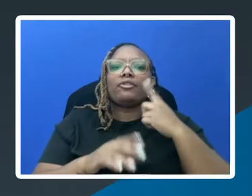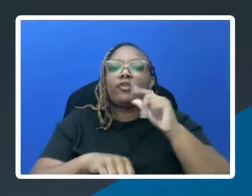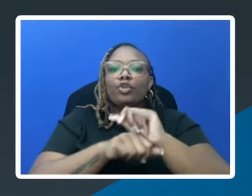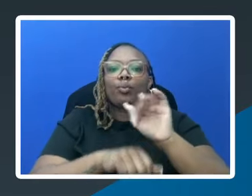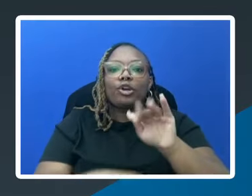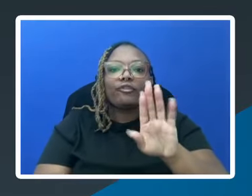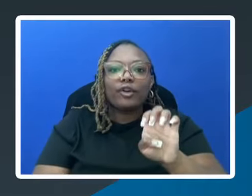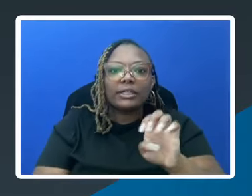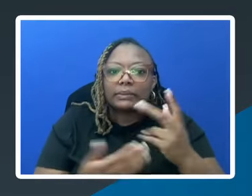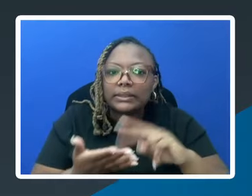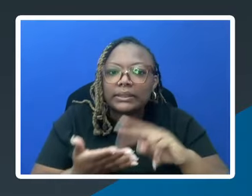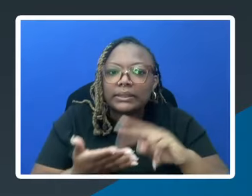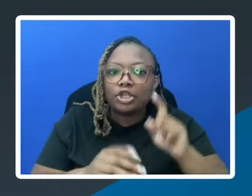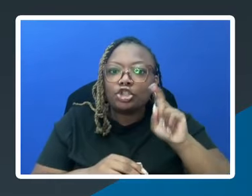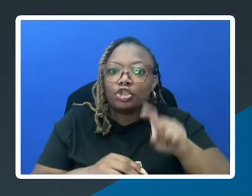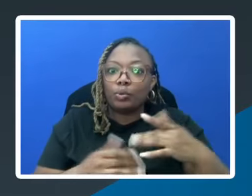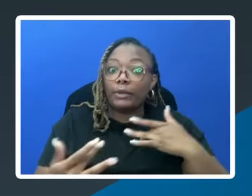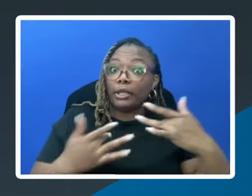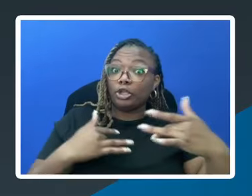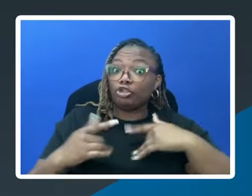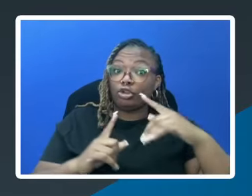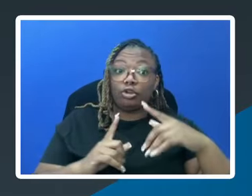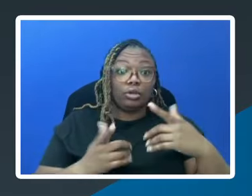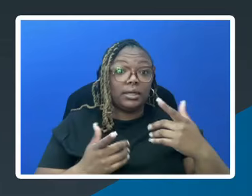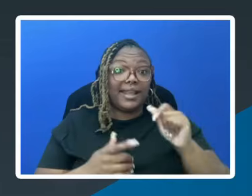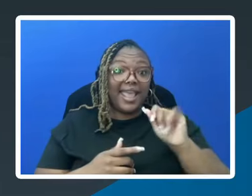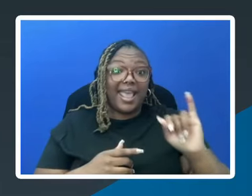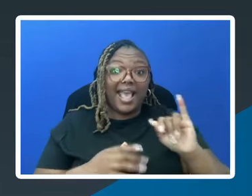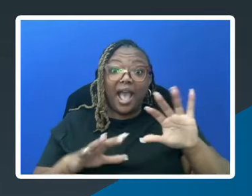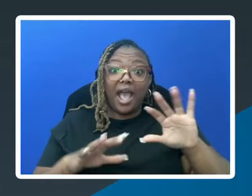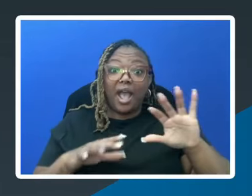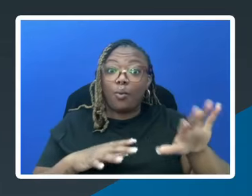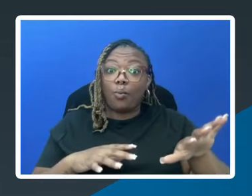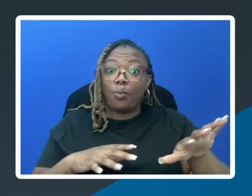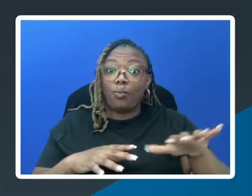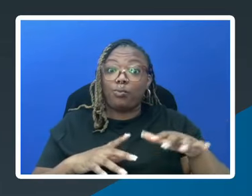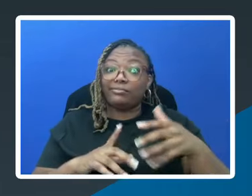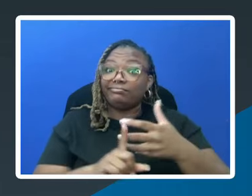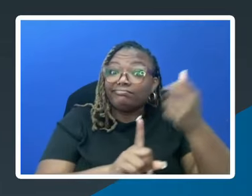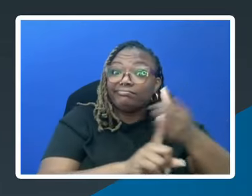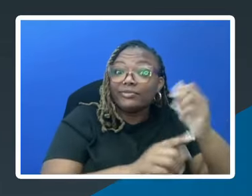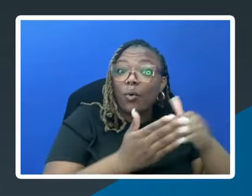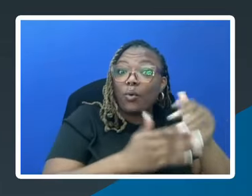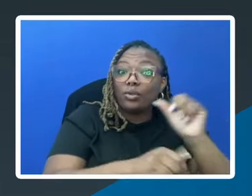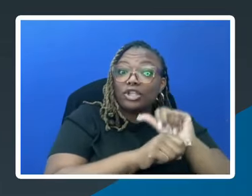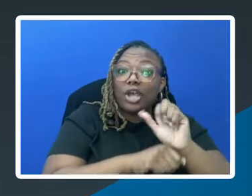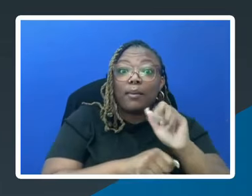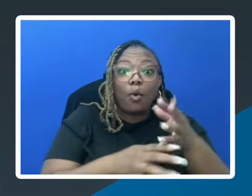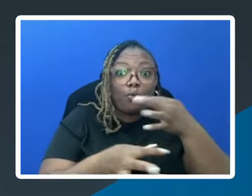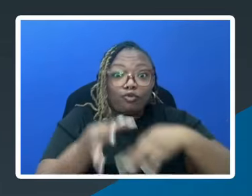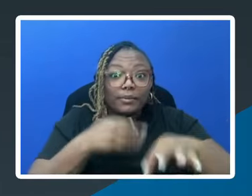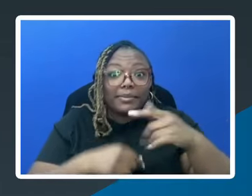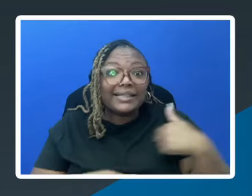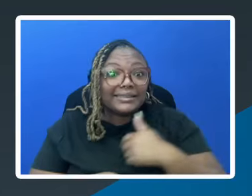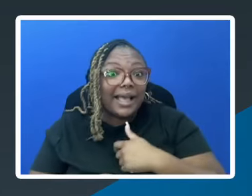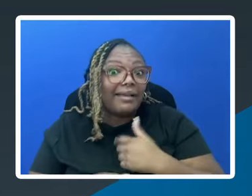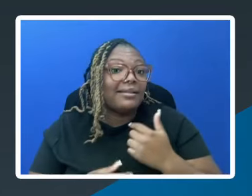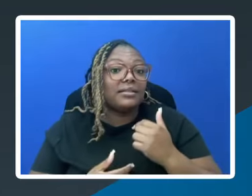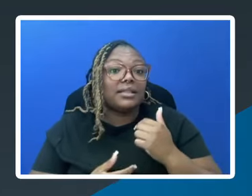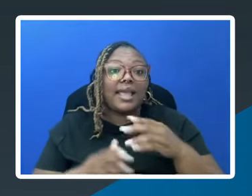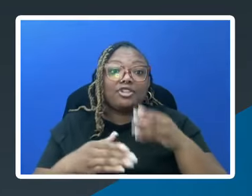should we be very concerned that AI is going to take our job, or is it going to replace us? Or, as you ended in this kind of